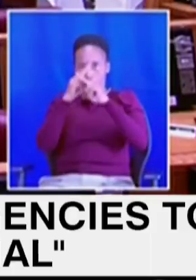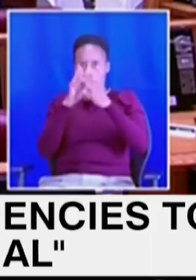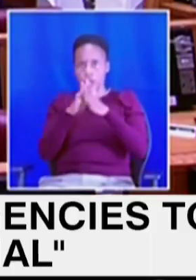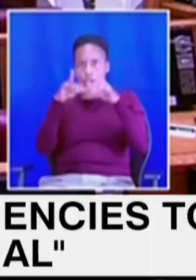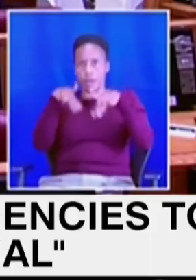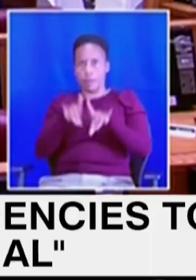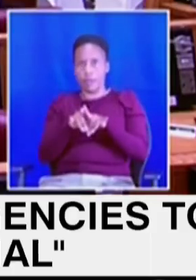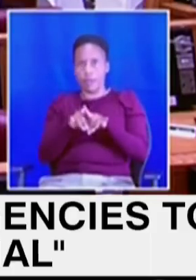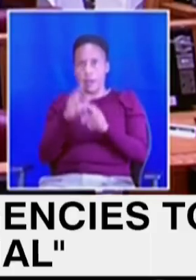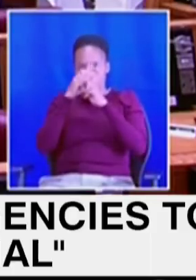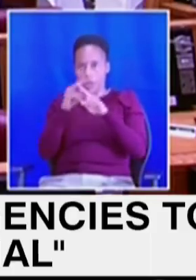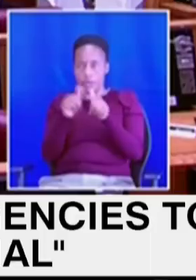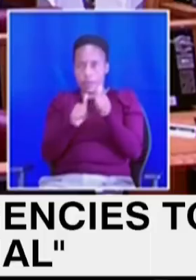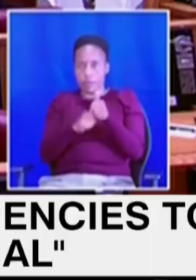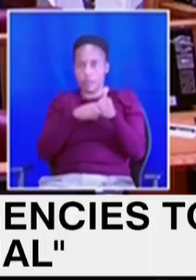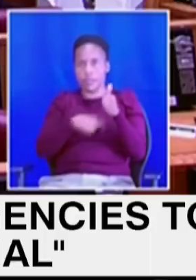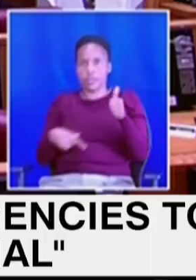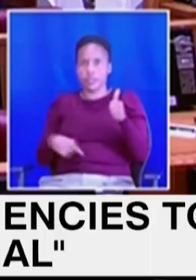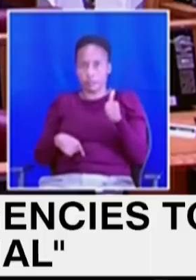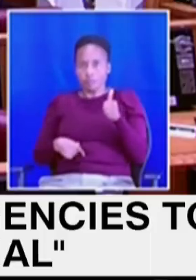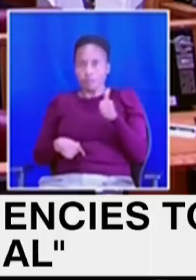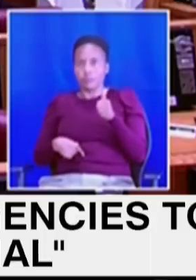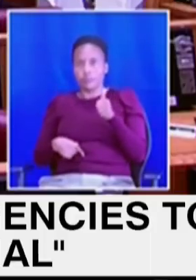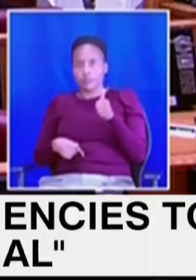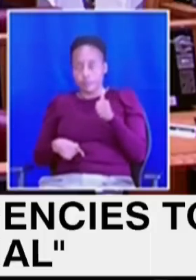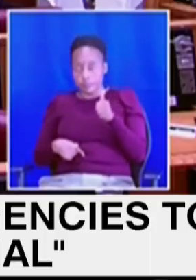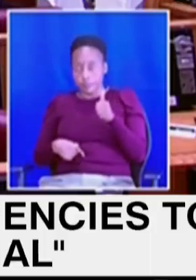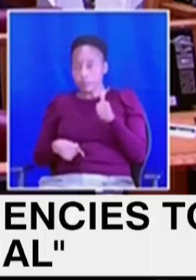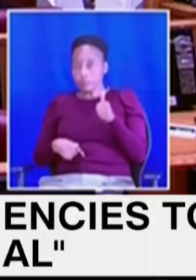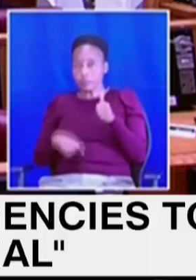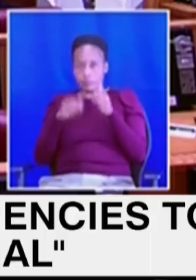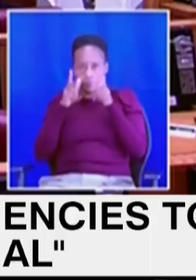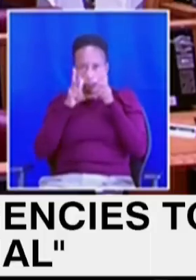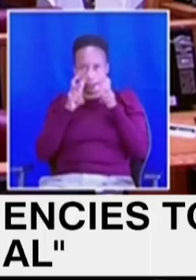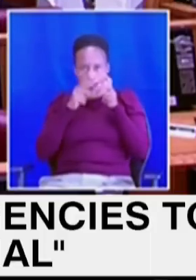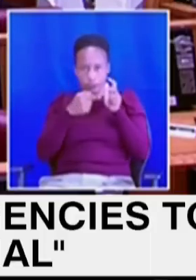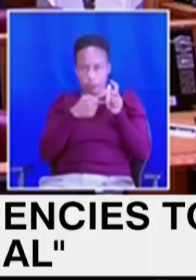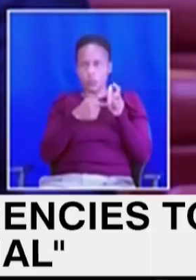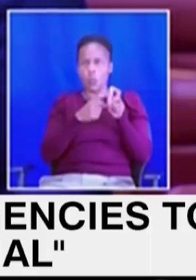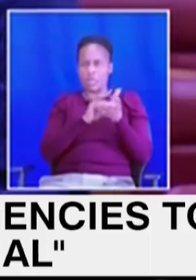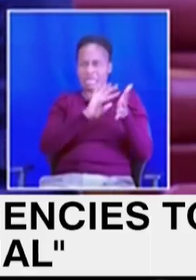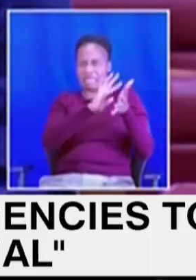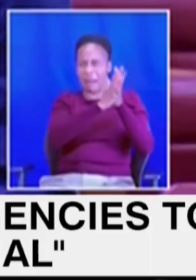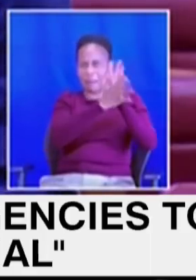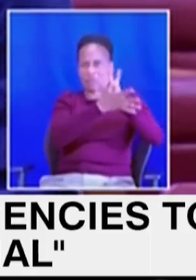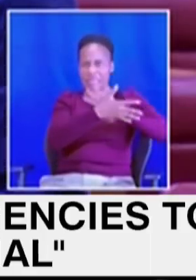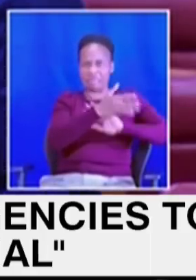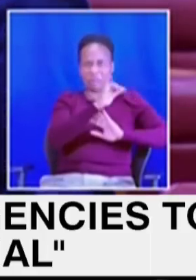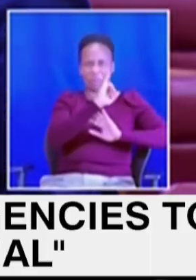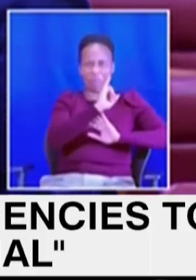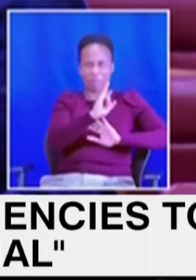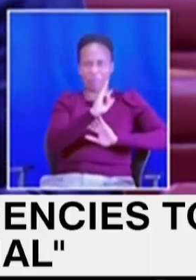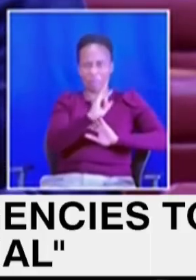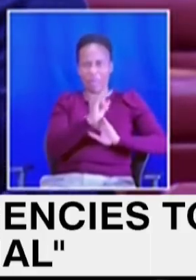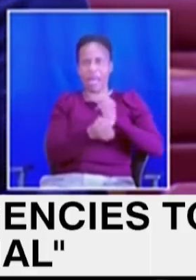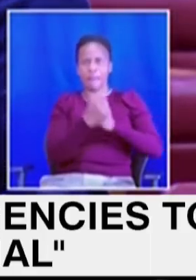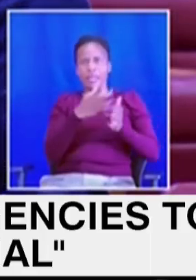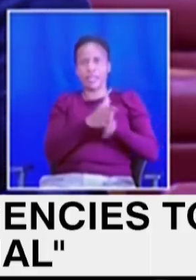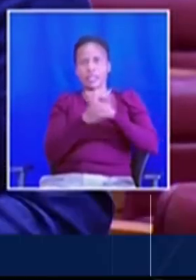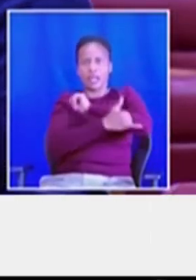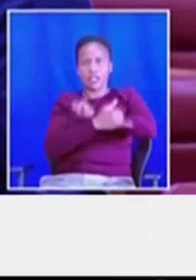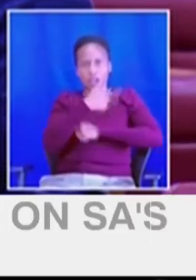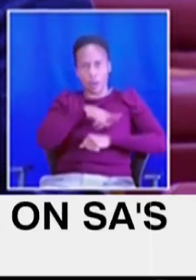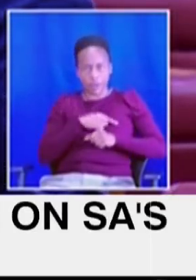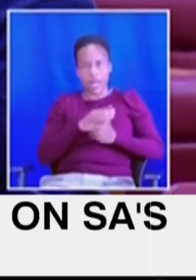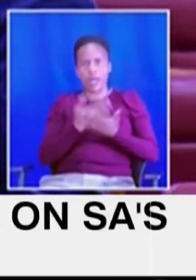Honorable Deputy President, considering the reputational damage and consequently the lack of